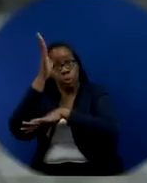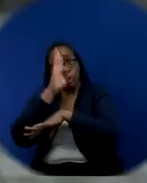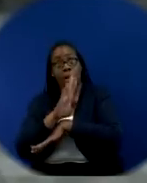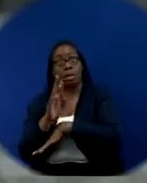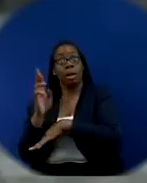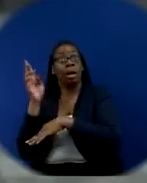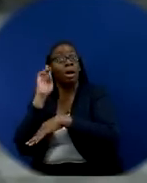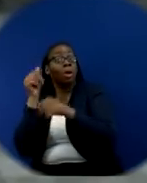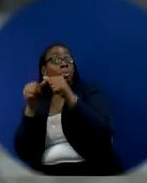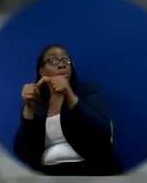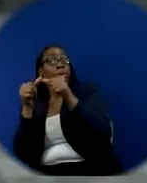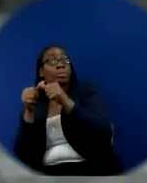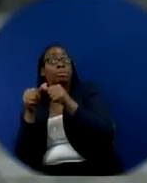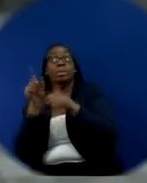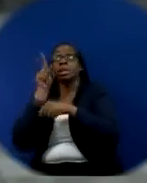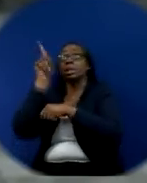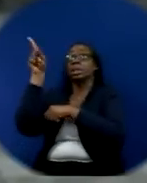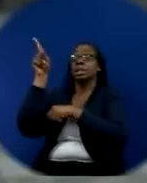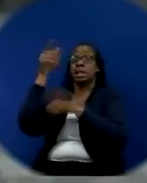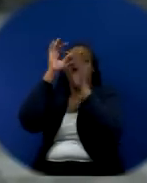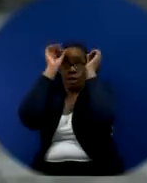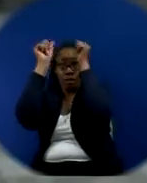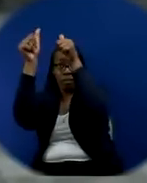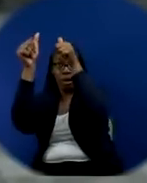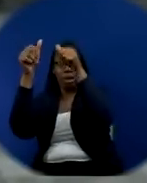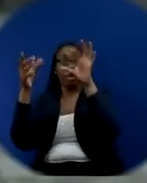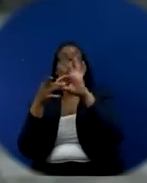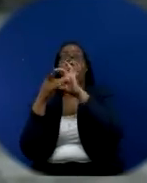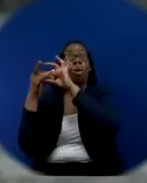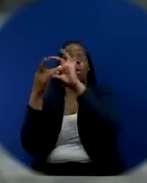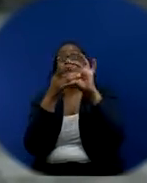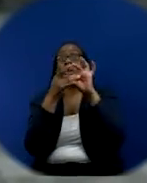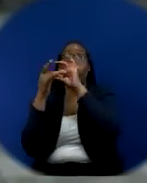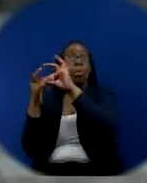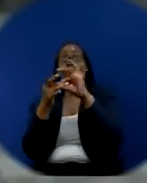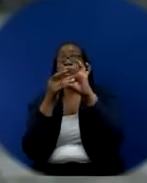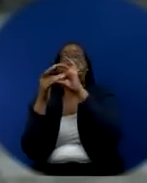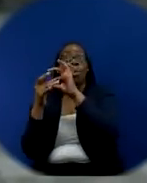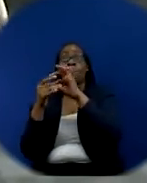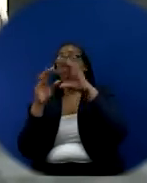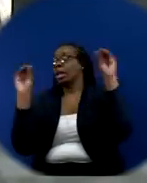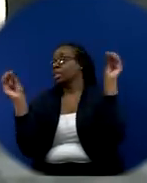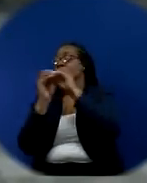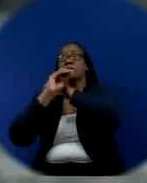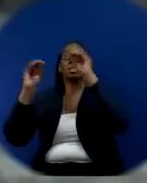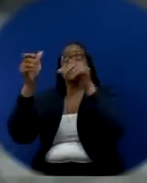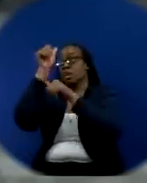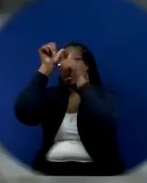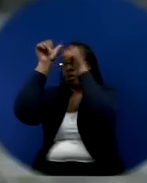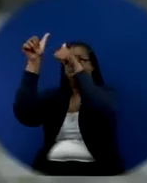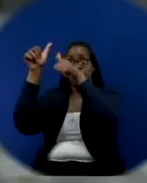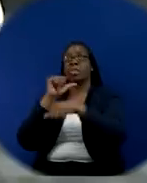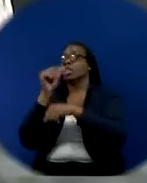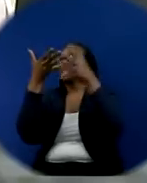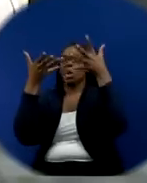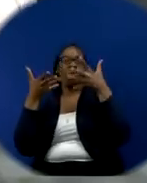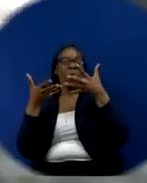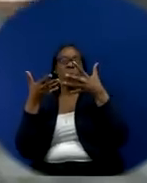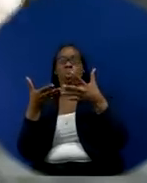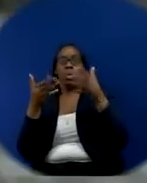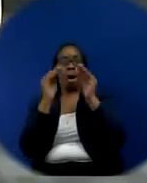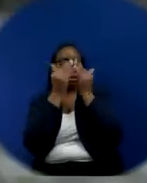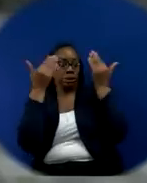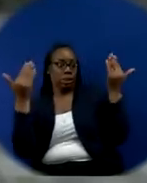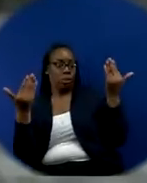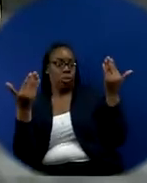and the Father are one. He does nothing that the Father does not dictate. And so when he opens up chapter